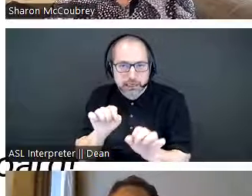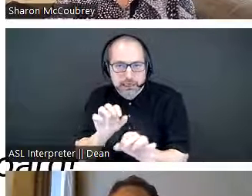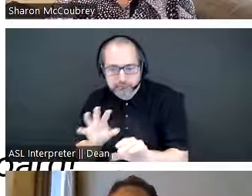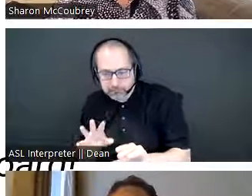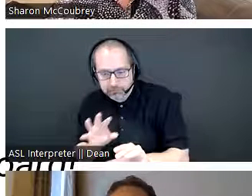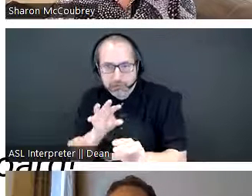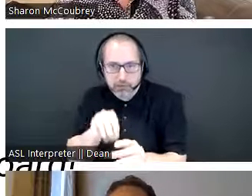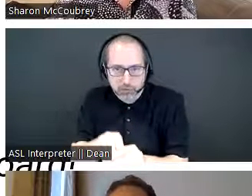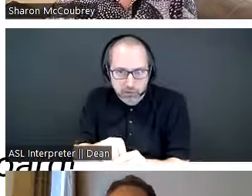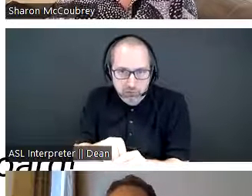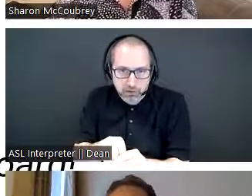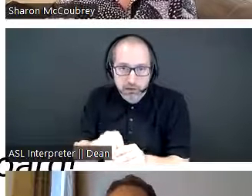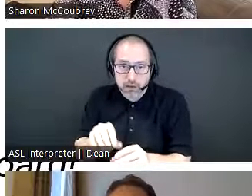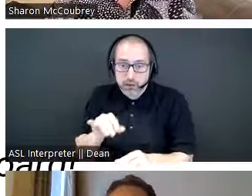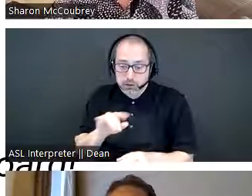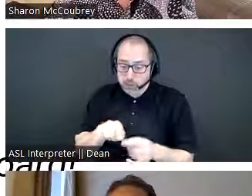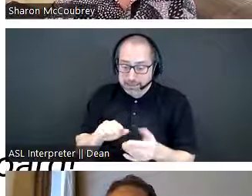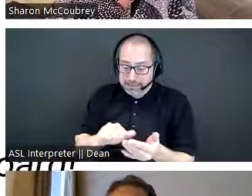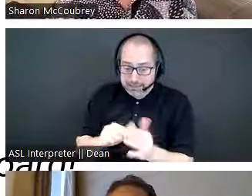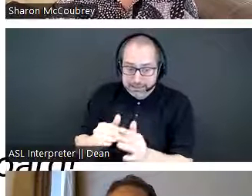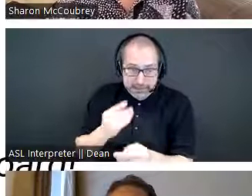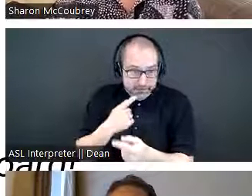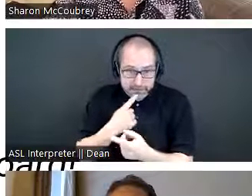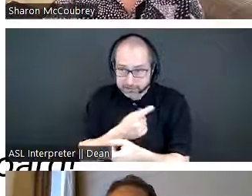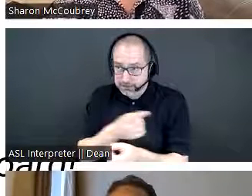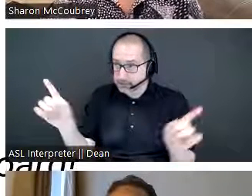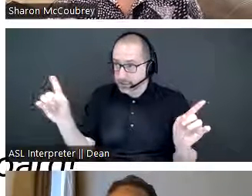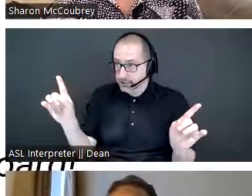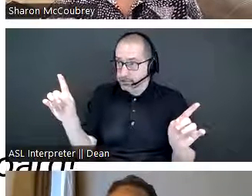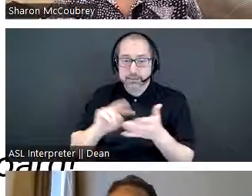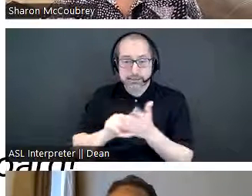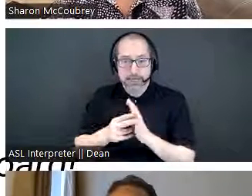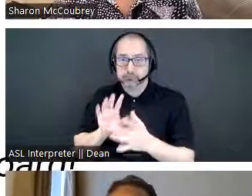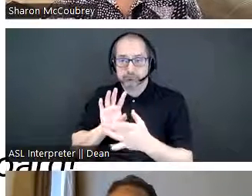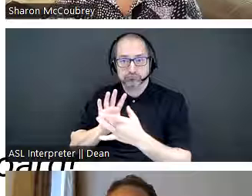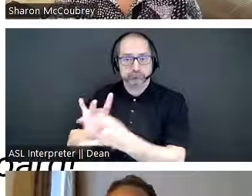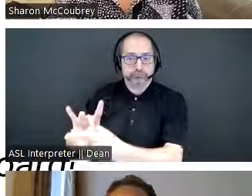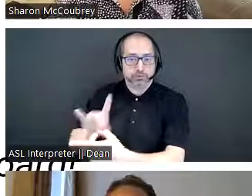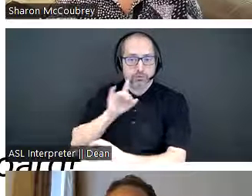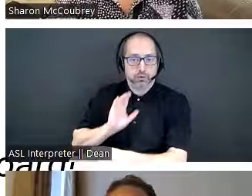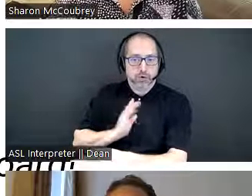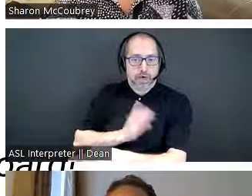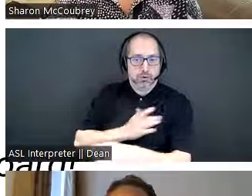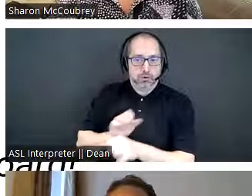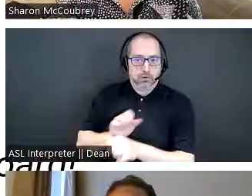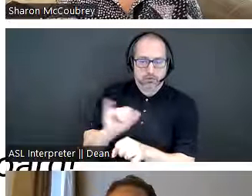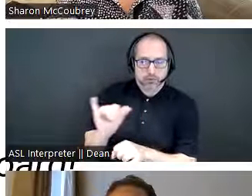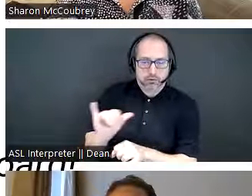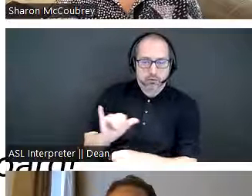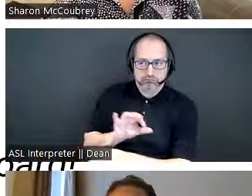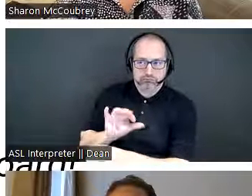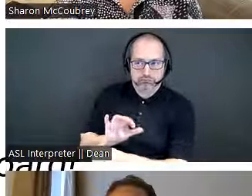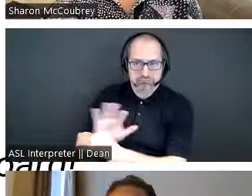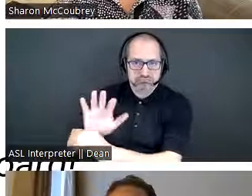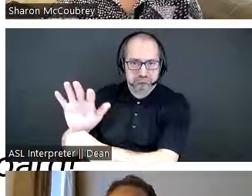when the city has that declaration, it provides a connection for their work to happen as well. So just to